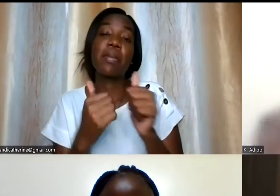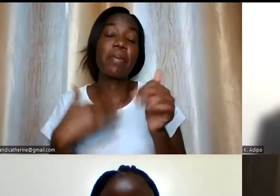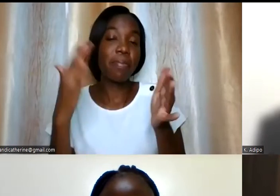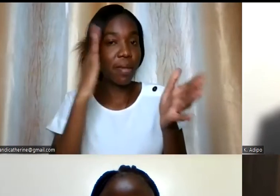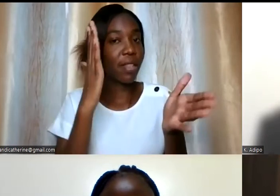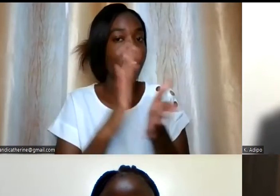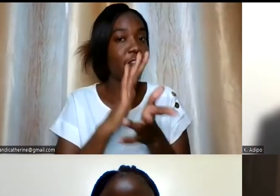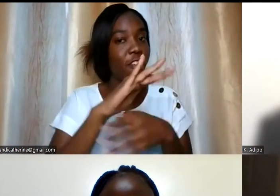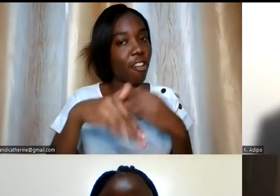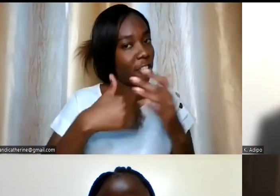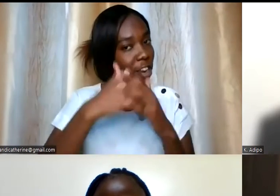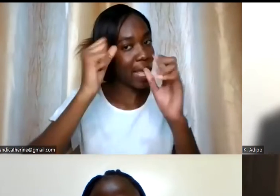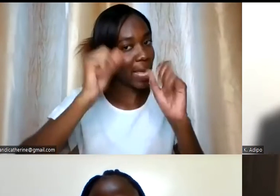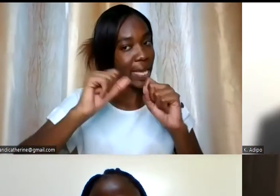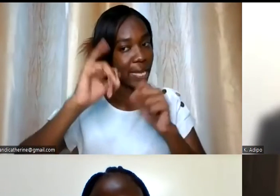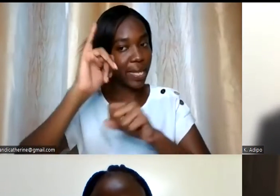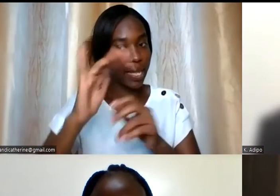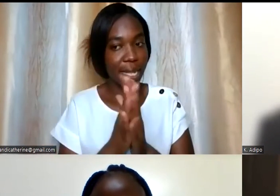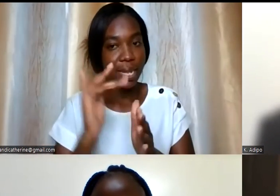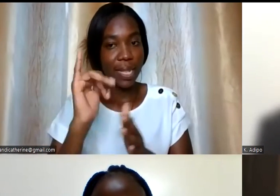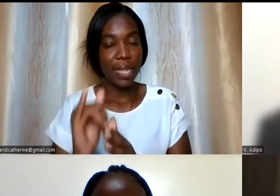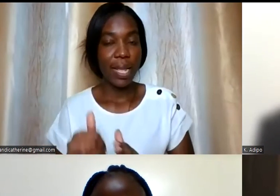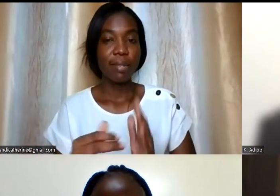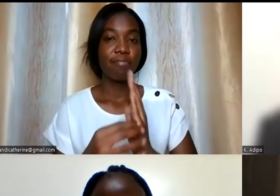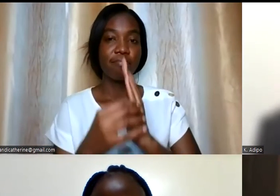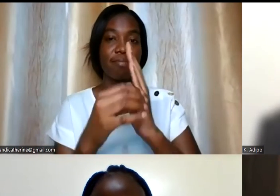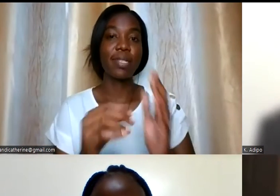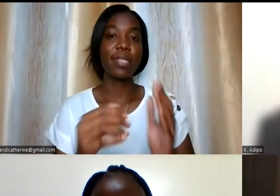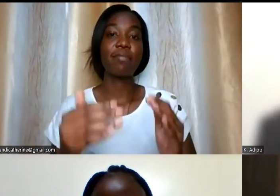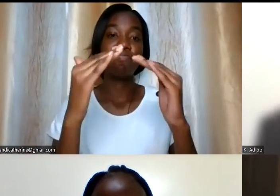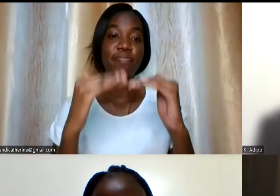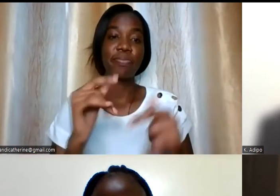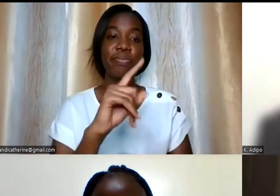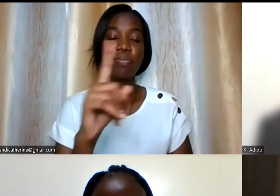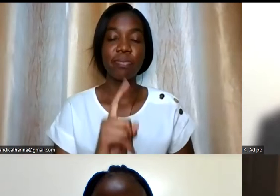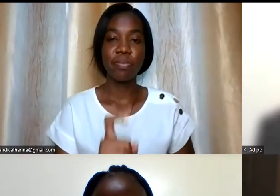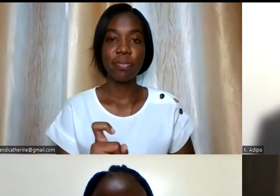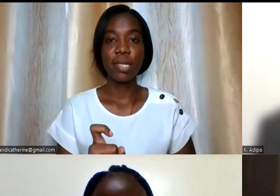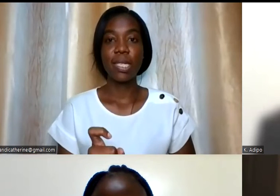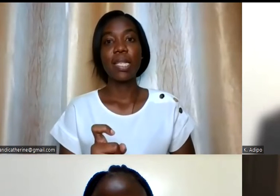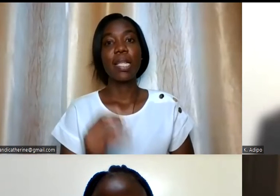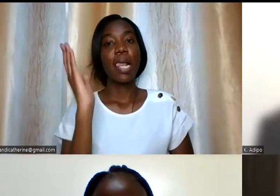to. And that actually leads me to my next question that is directed to Emily.